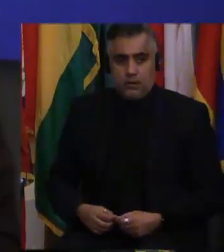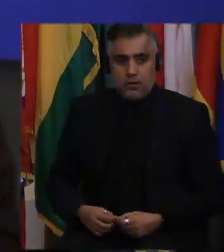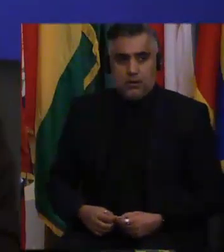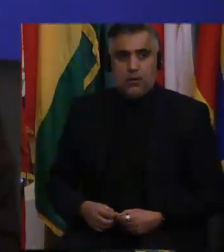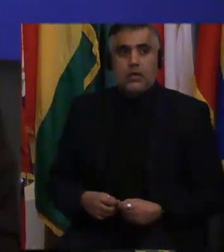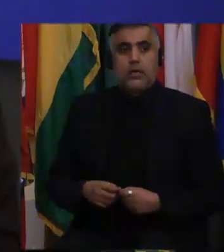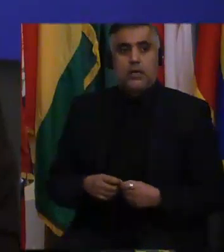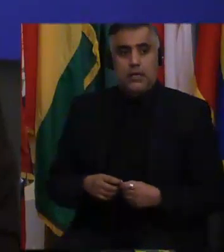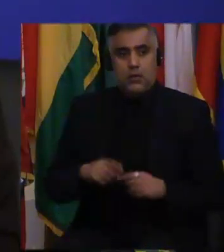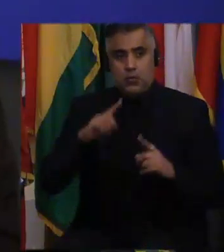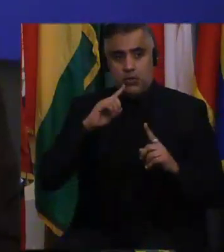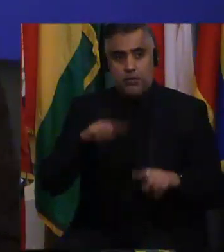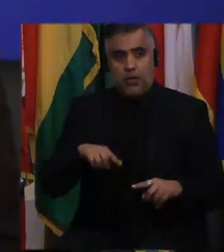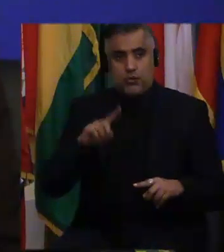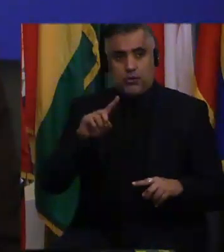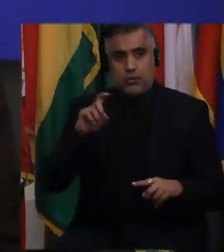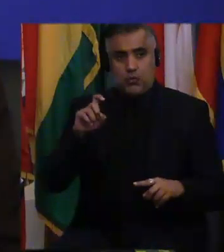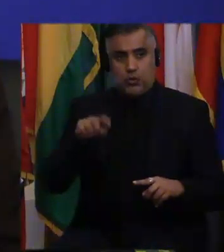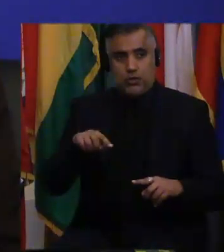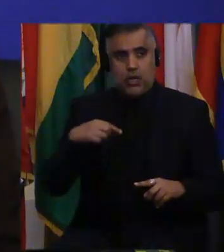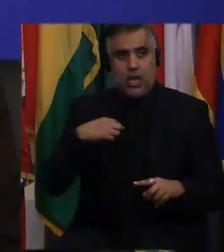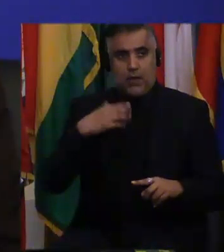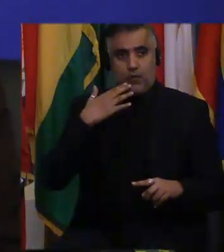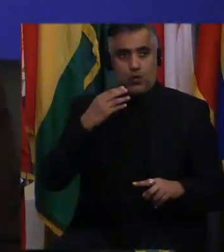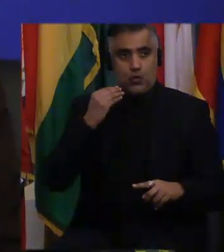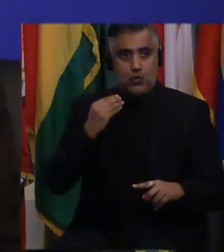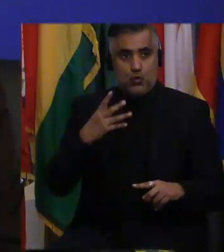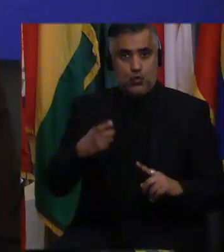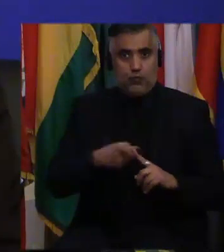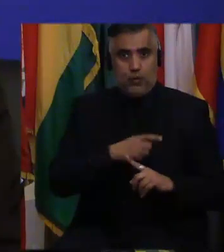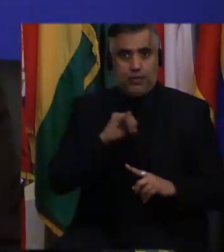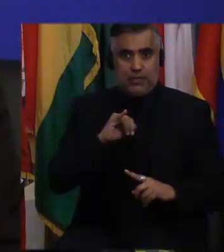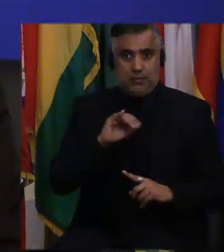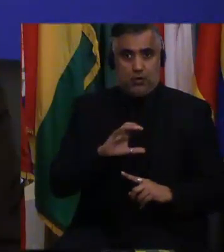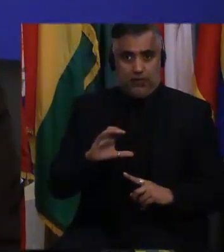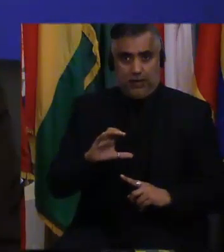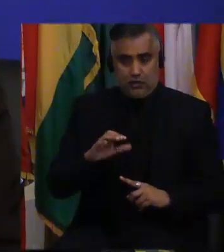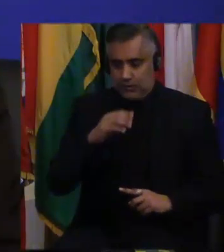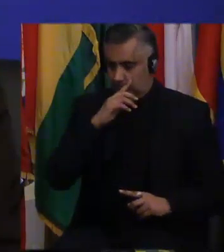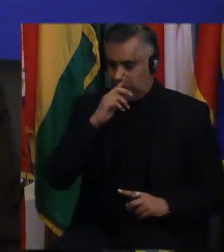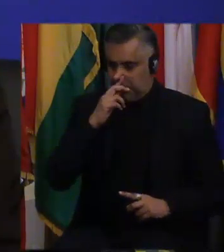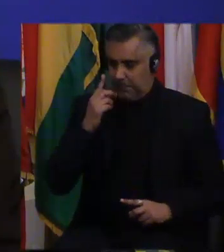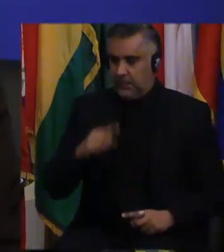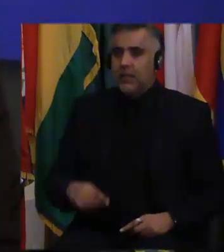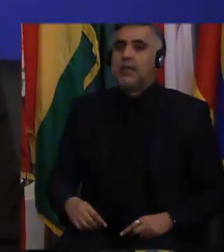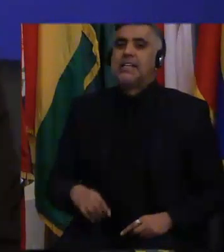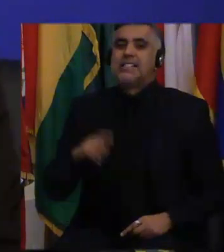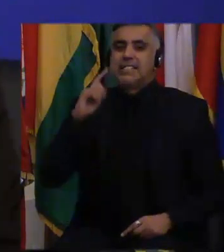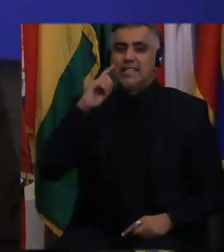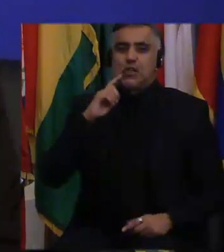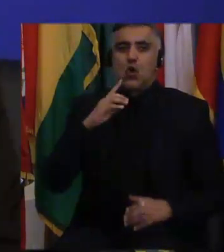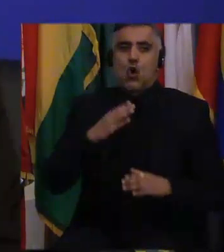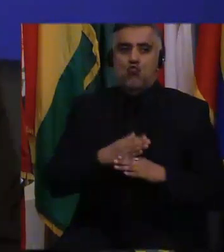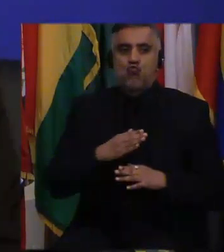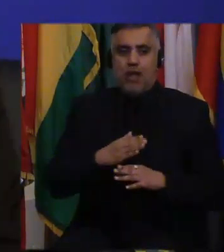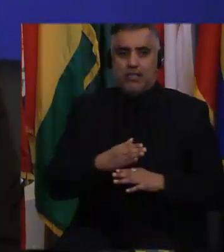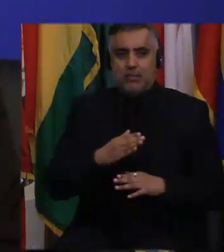in response to this particular question, I have good news from the Istanbul Convention side, because sexual